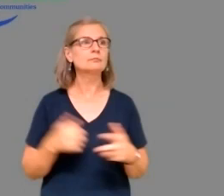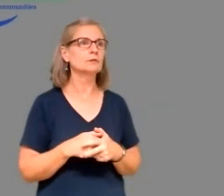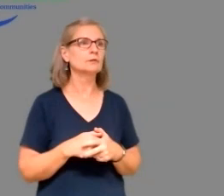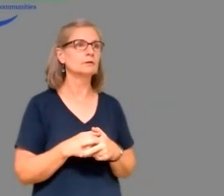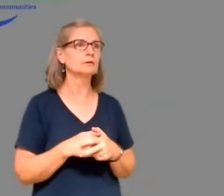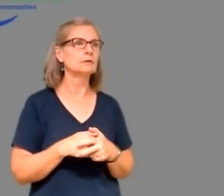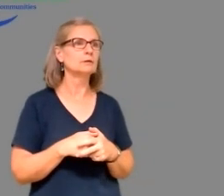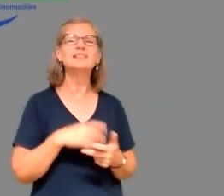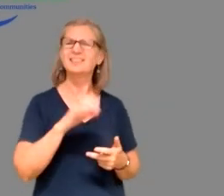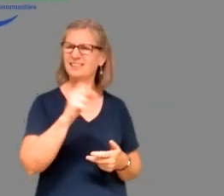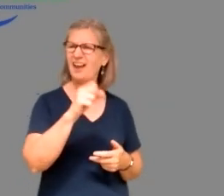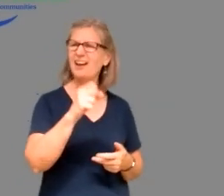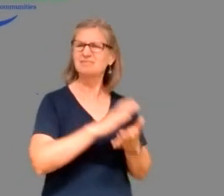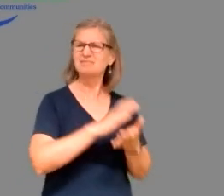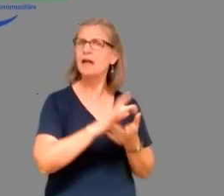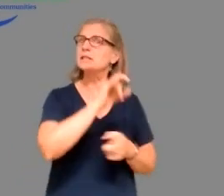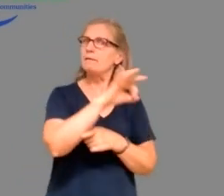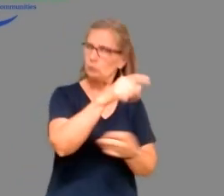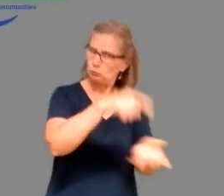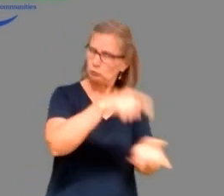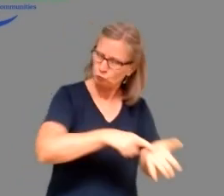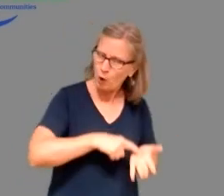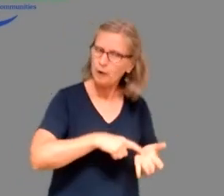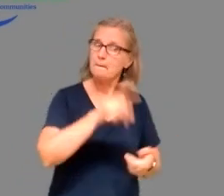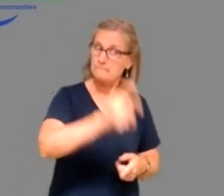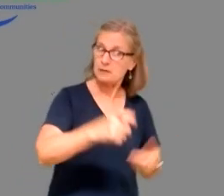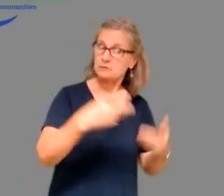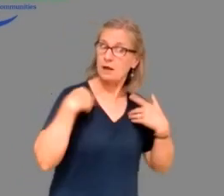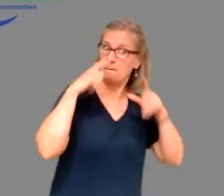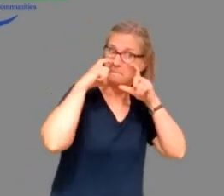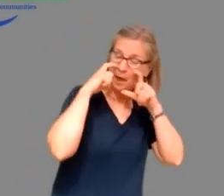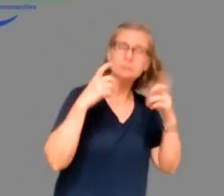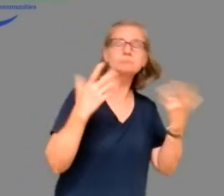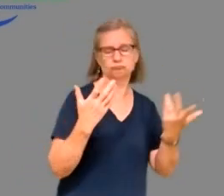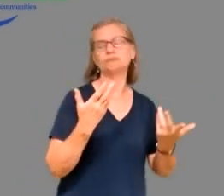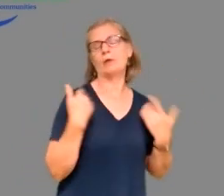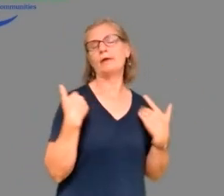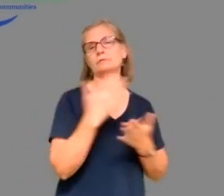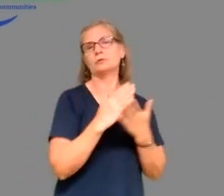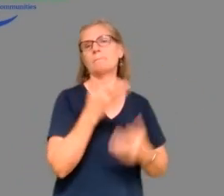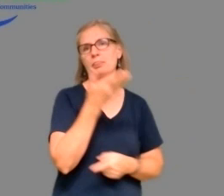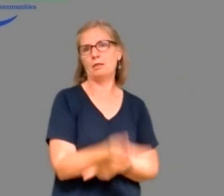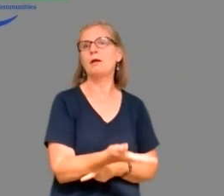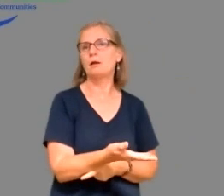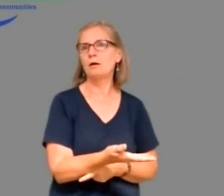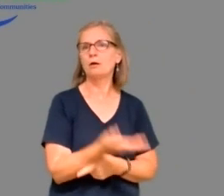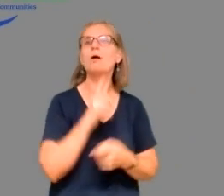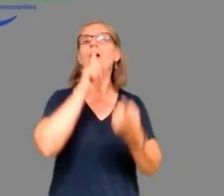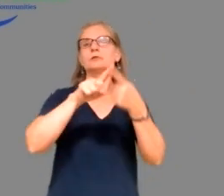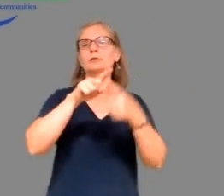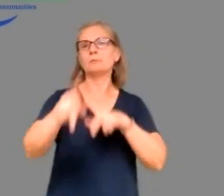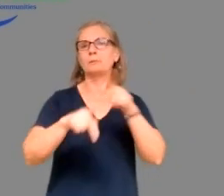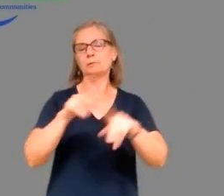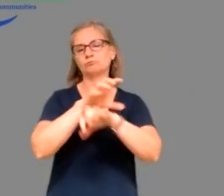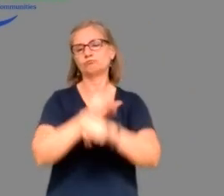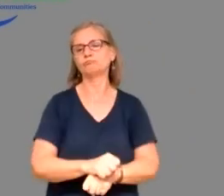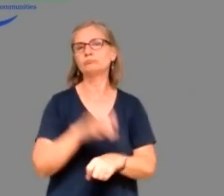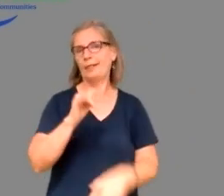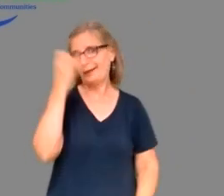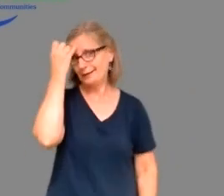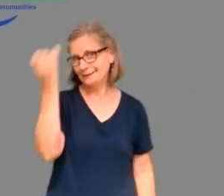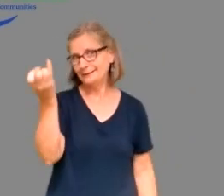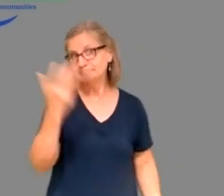mean, if you're going to make it a requirement, that you can at least help until they get used to the idea of it. Yeah. I know that we